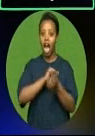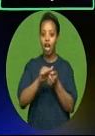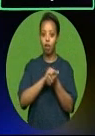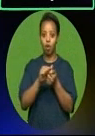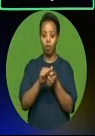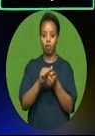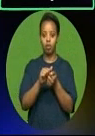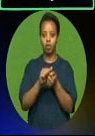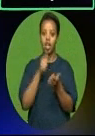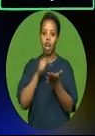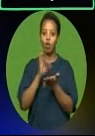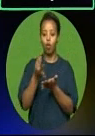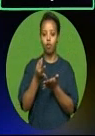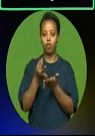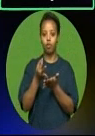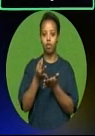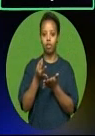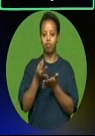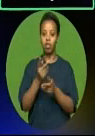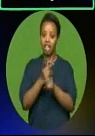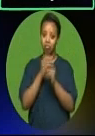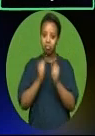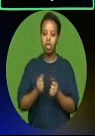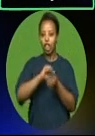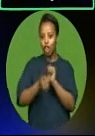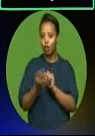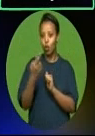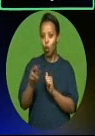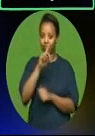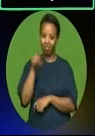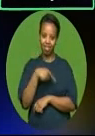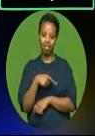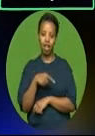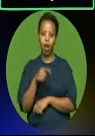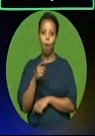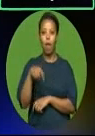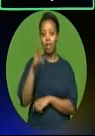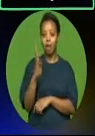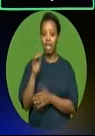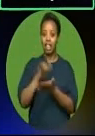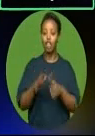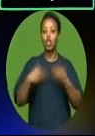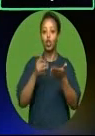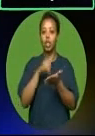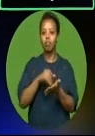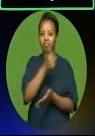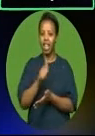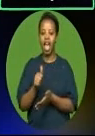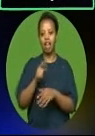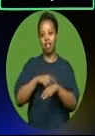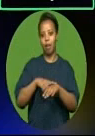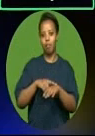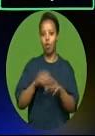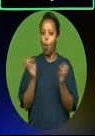revocable letter of credit can be changed or cancelled by the bank that issued it at any time